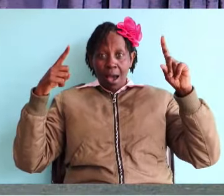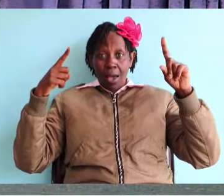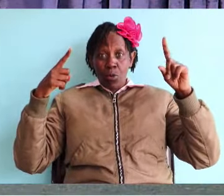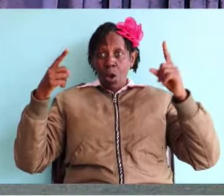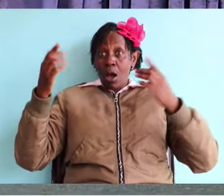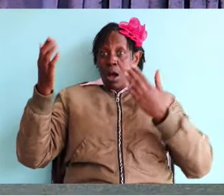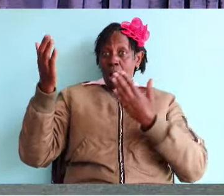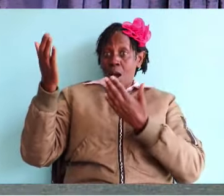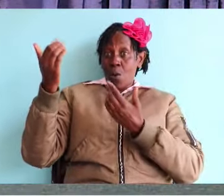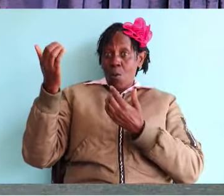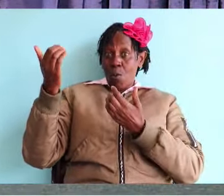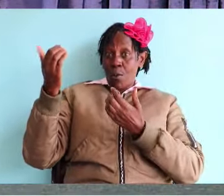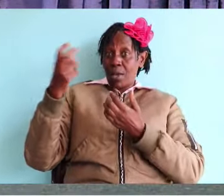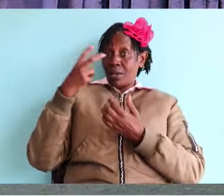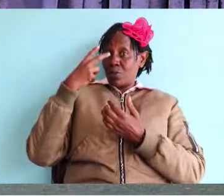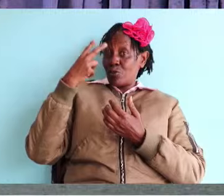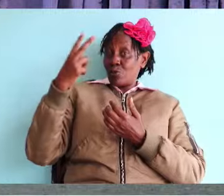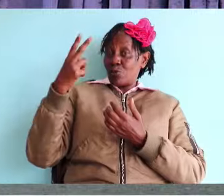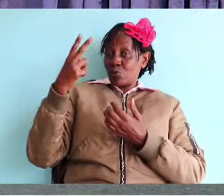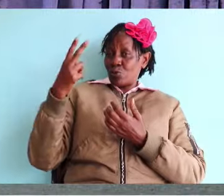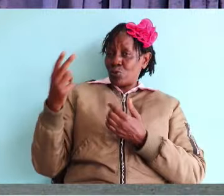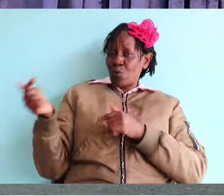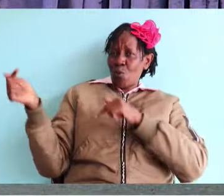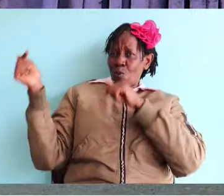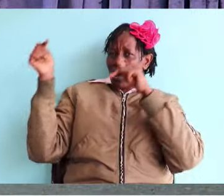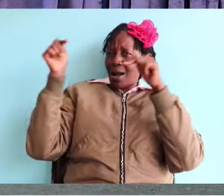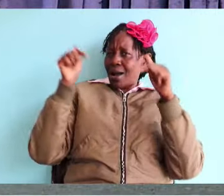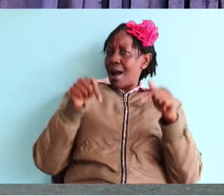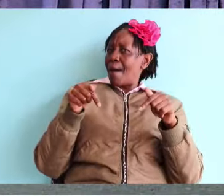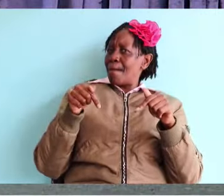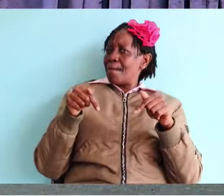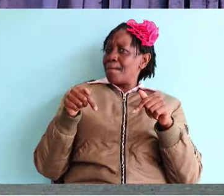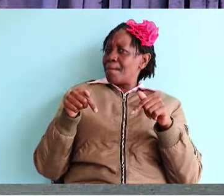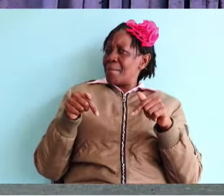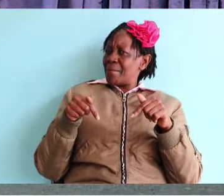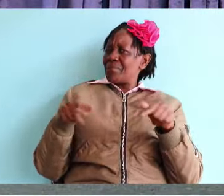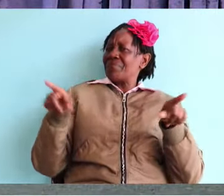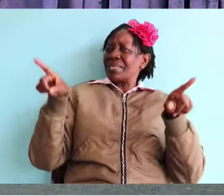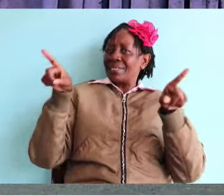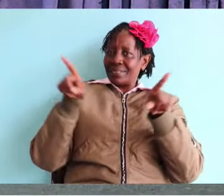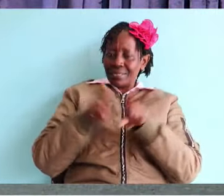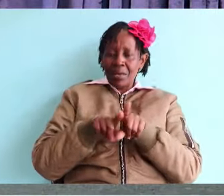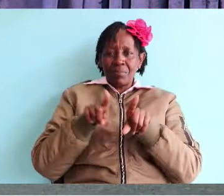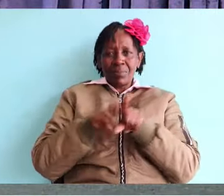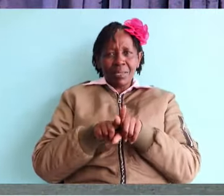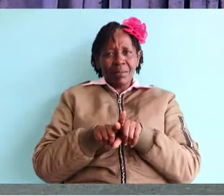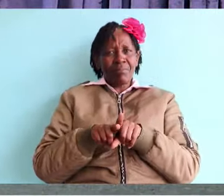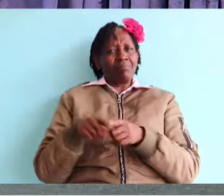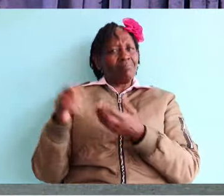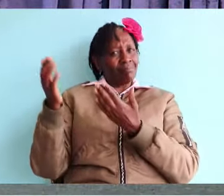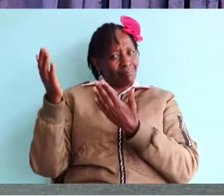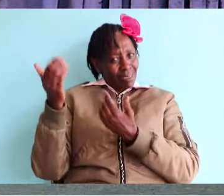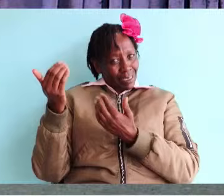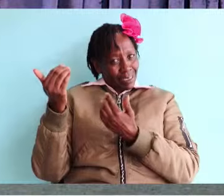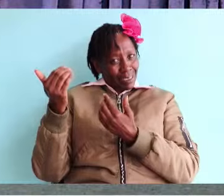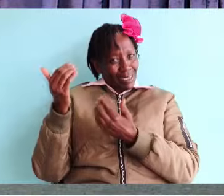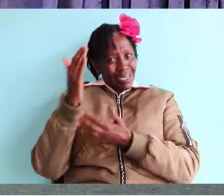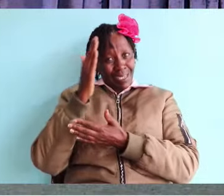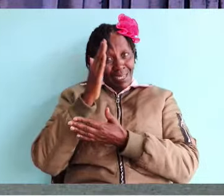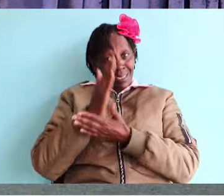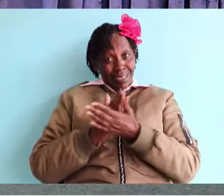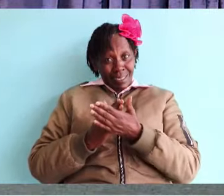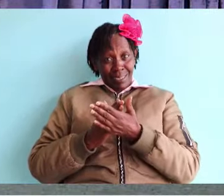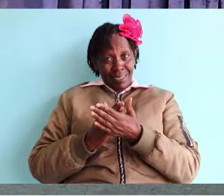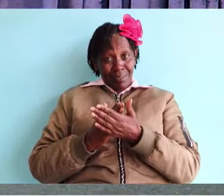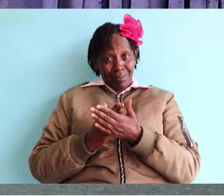it happen and it has come to exactly like what you intended. You know, some of us, when we were in school,